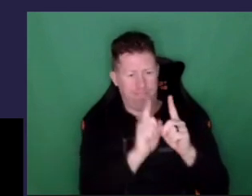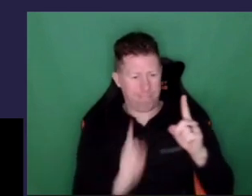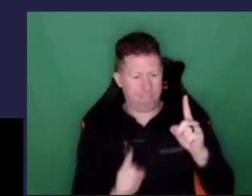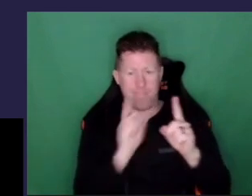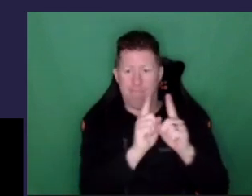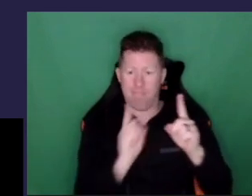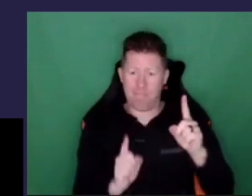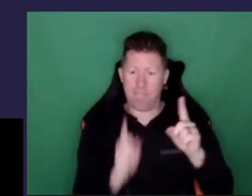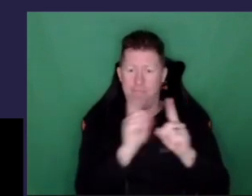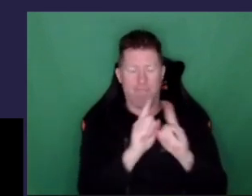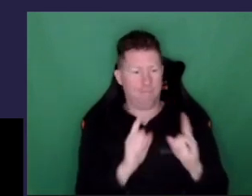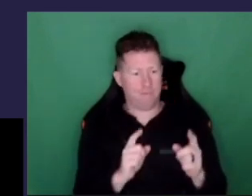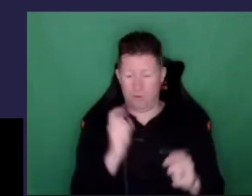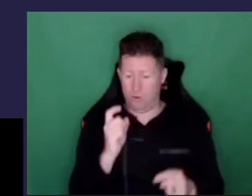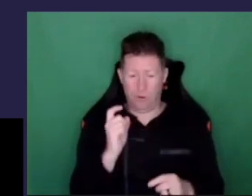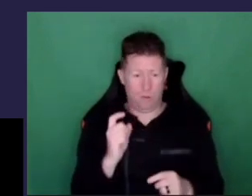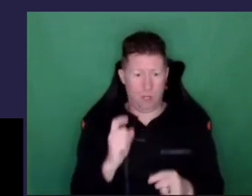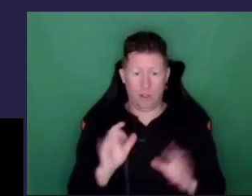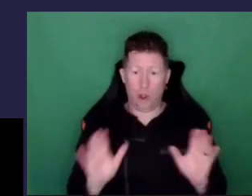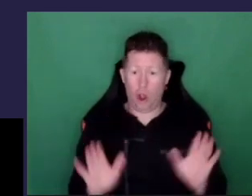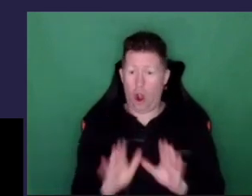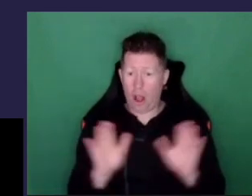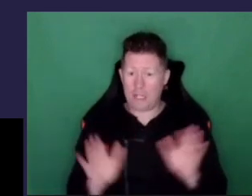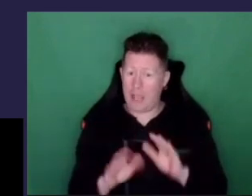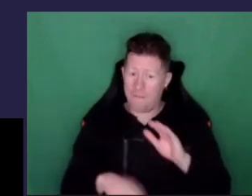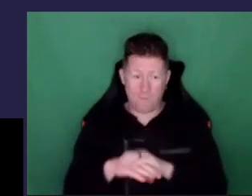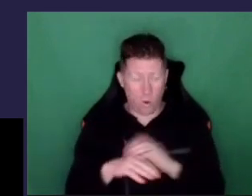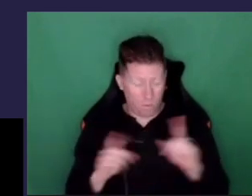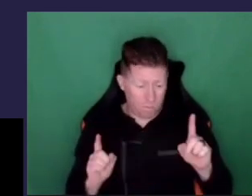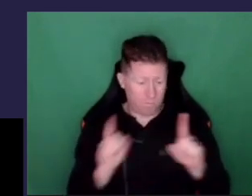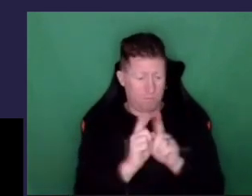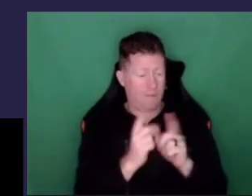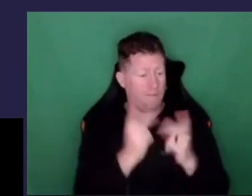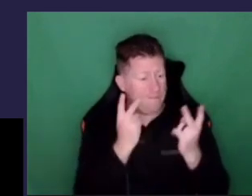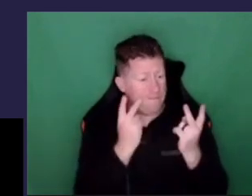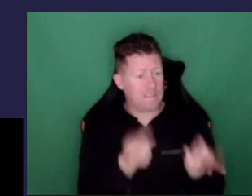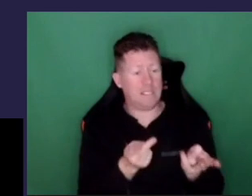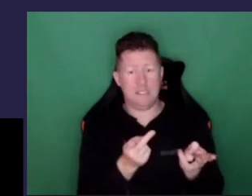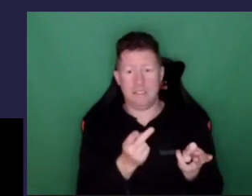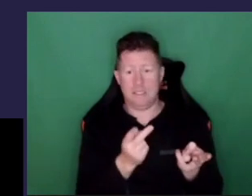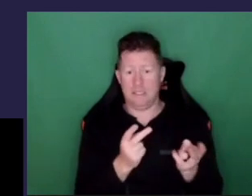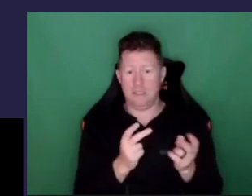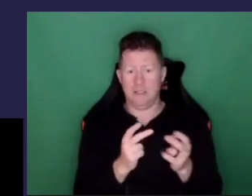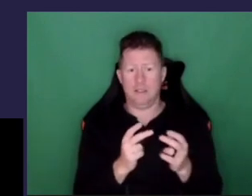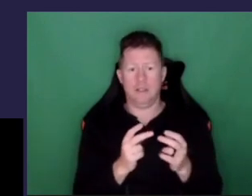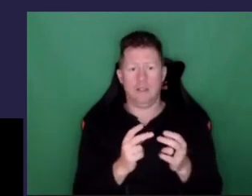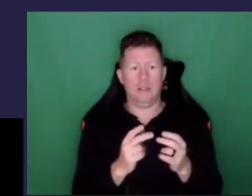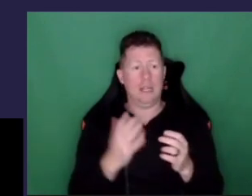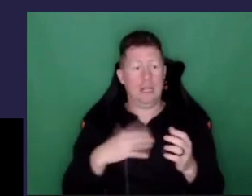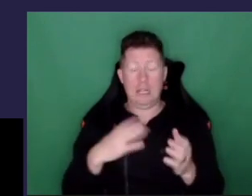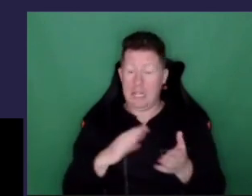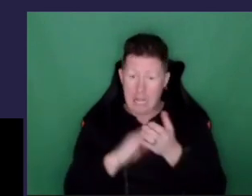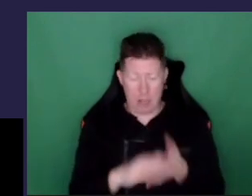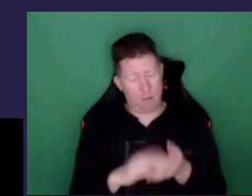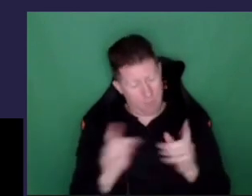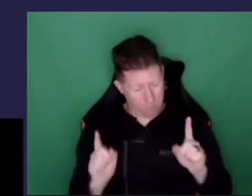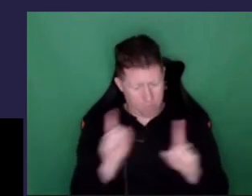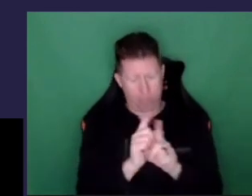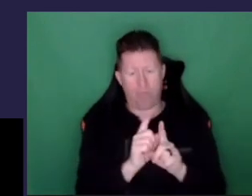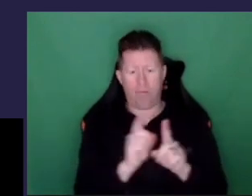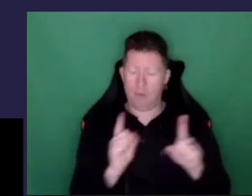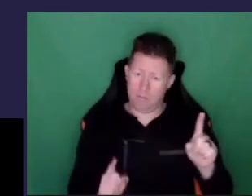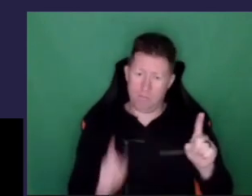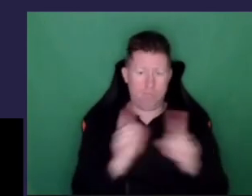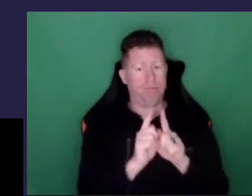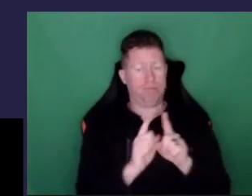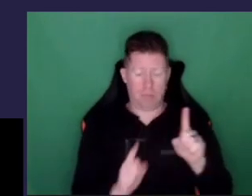Sally spent most all of her holidays in the Erskine home. If Sally needed help, Sherry was there.